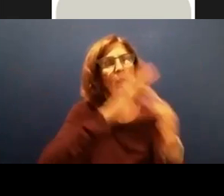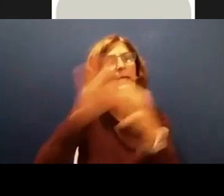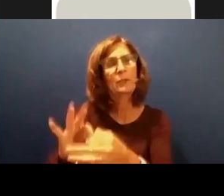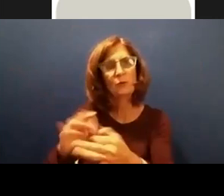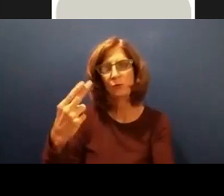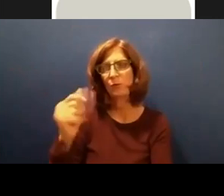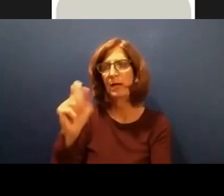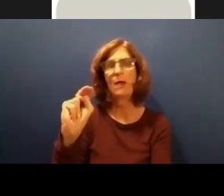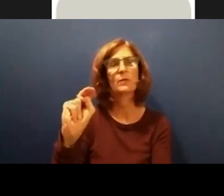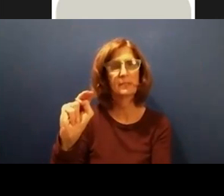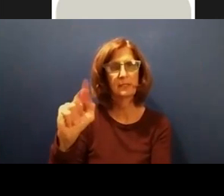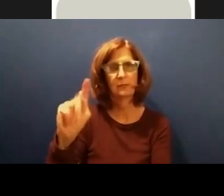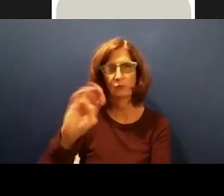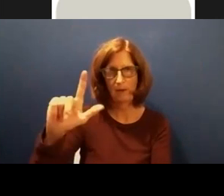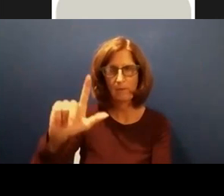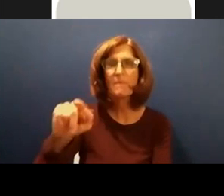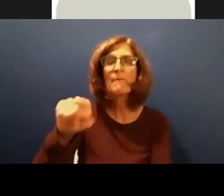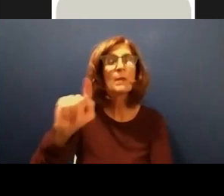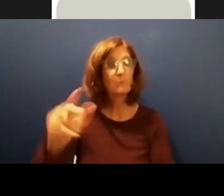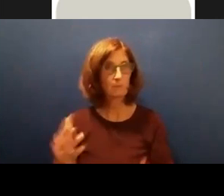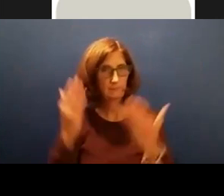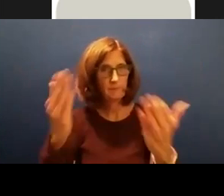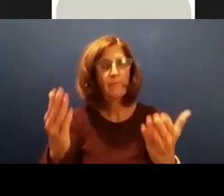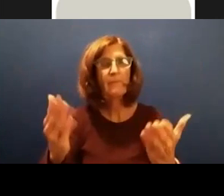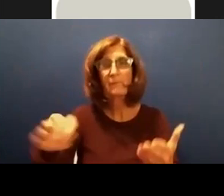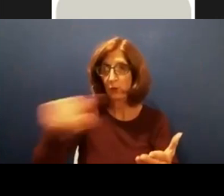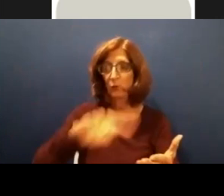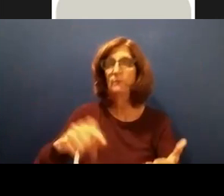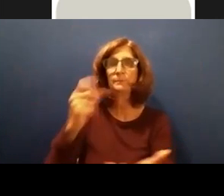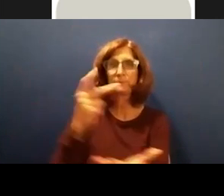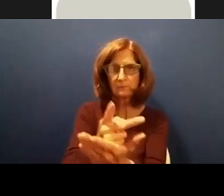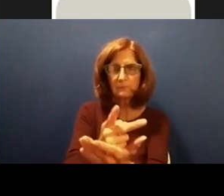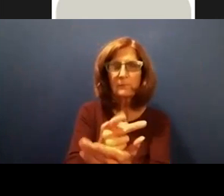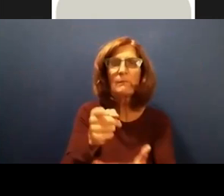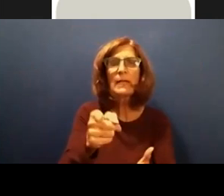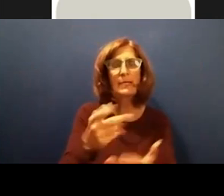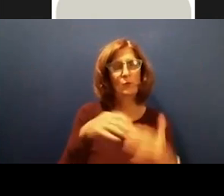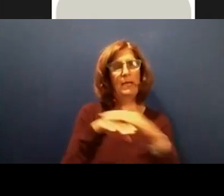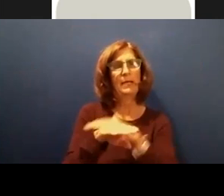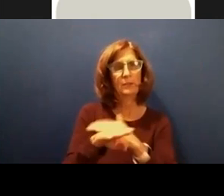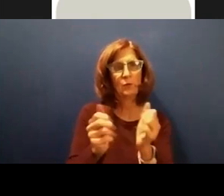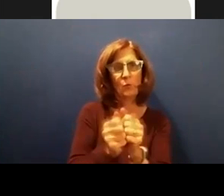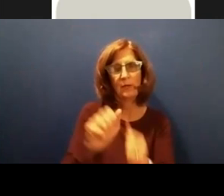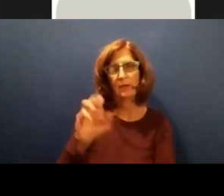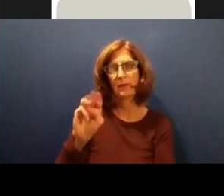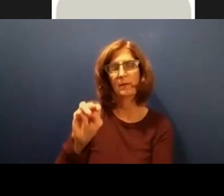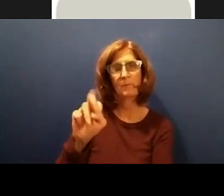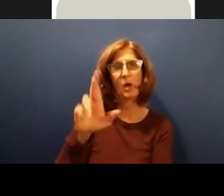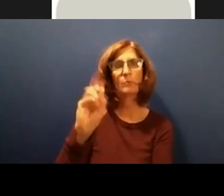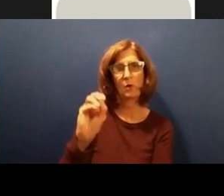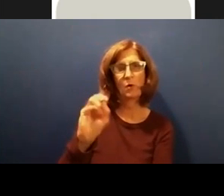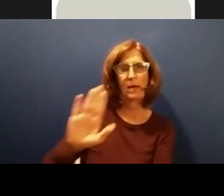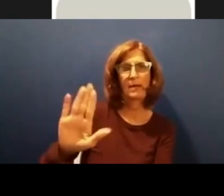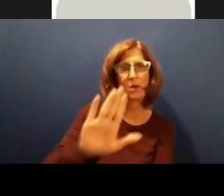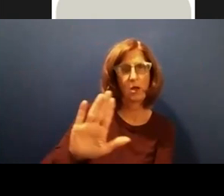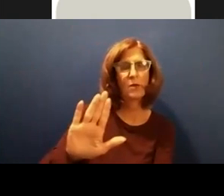request is to accept the proposal and enter into a disposition contract with Samara Road or related entity.